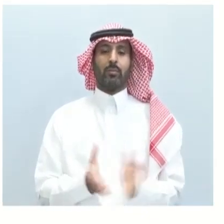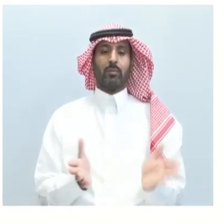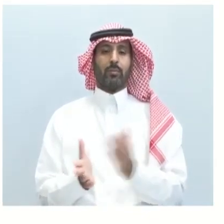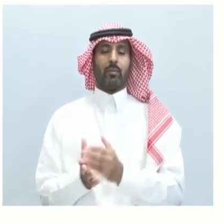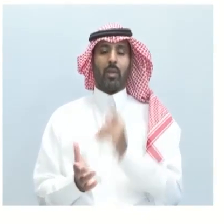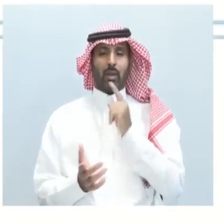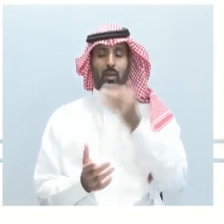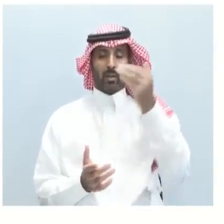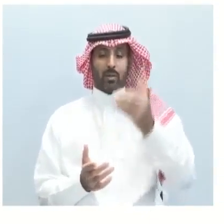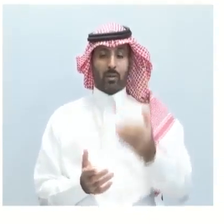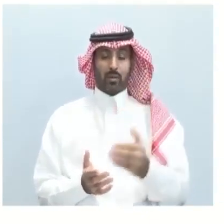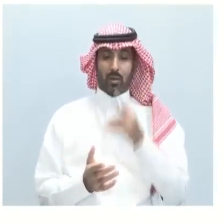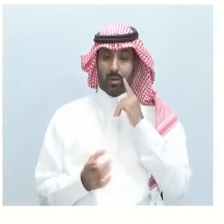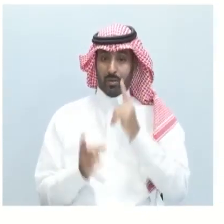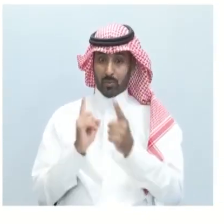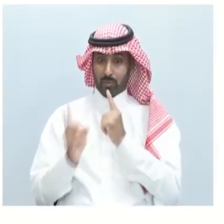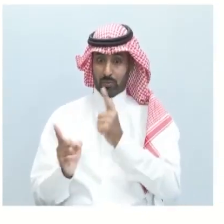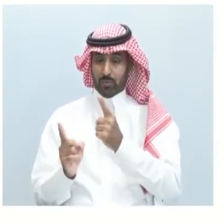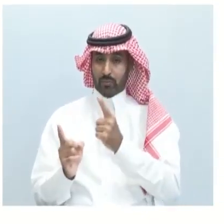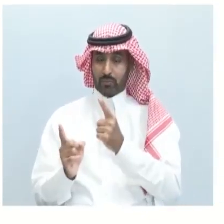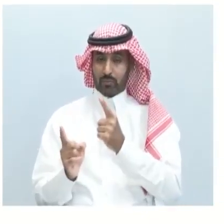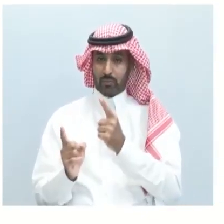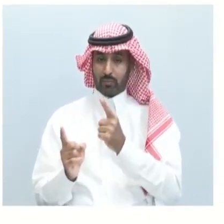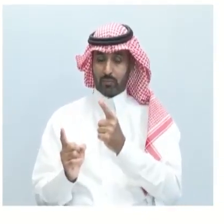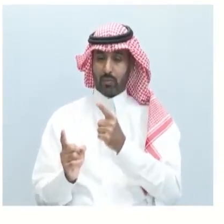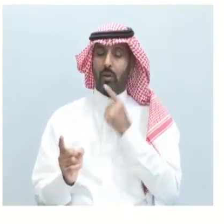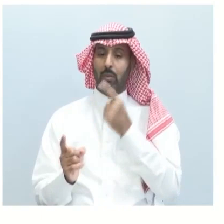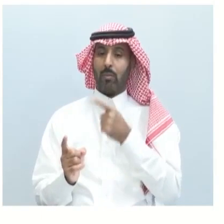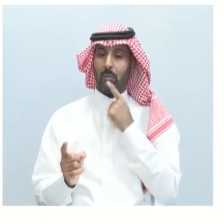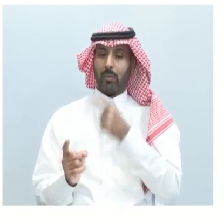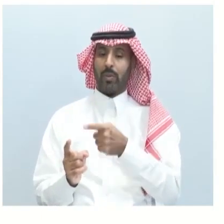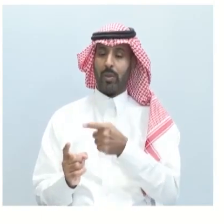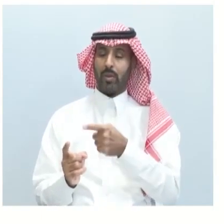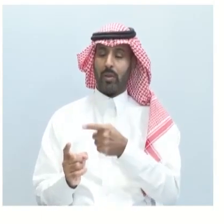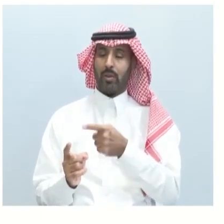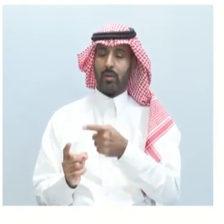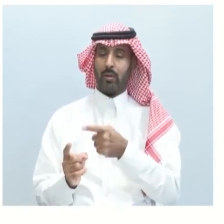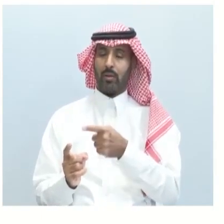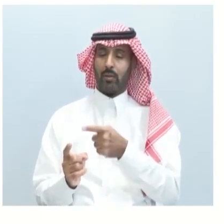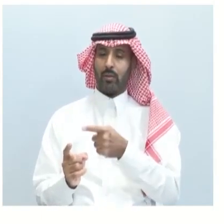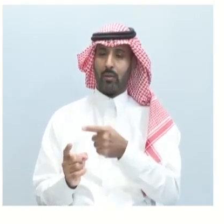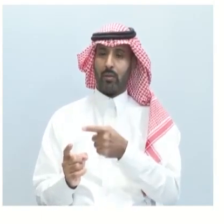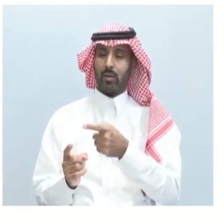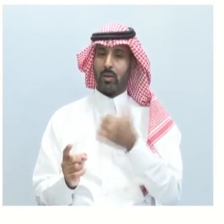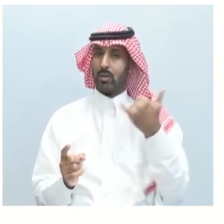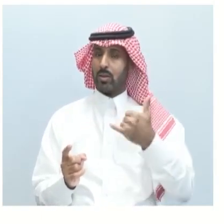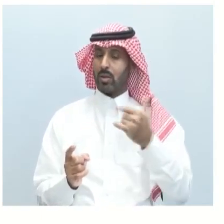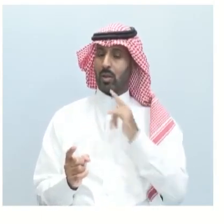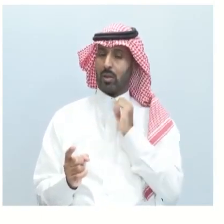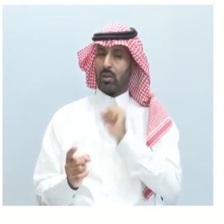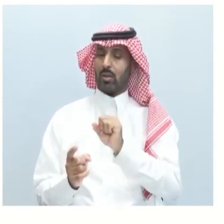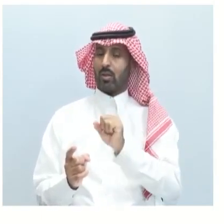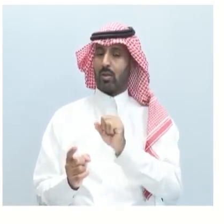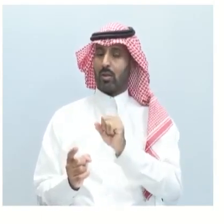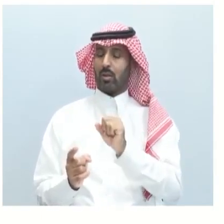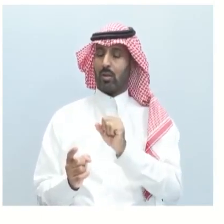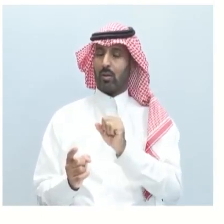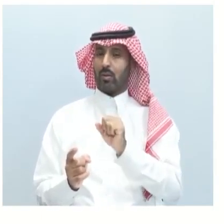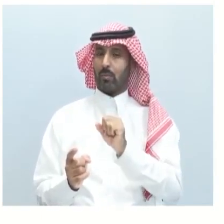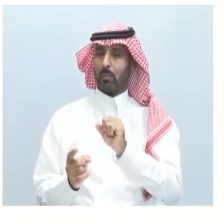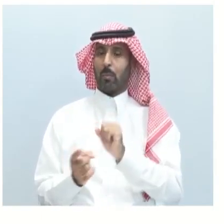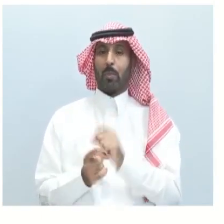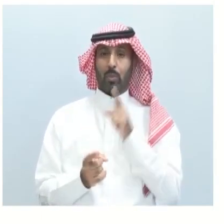Now we have here the conversation. It is about something very interesting here, specifically when I say